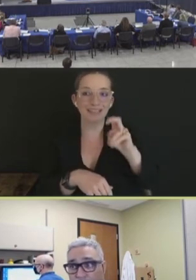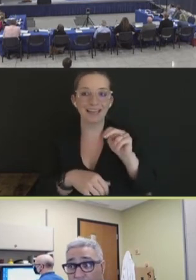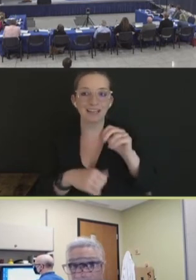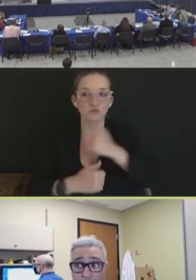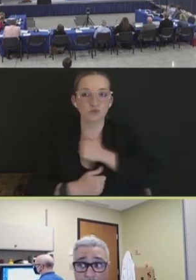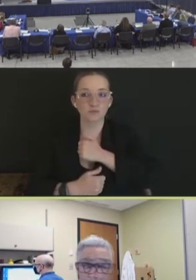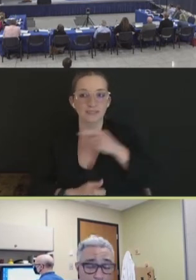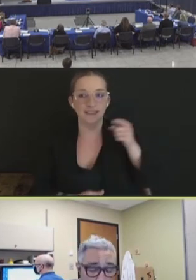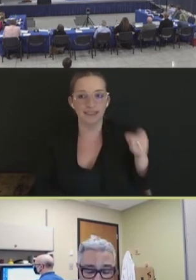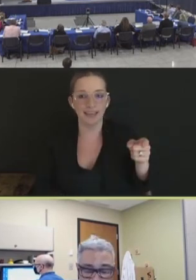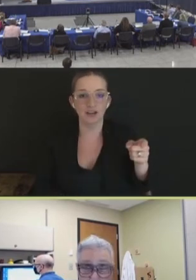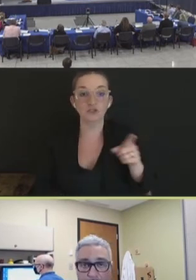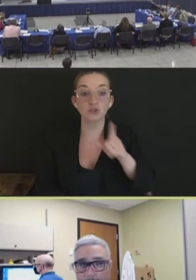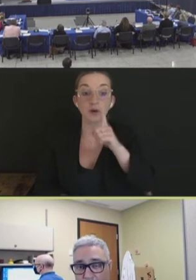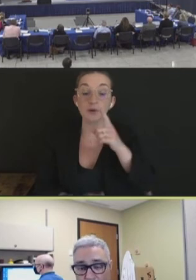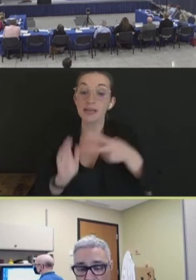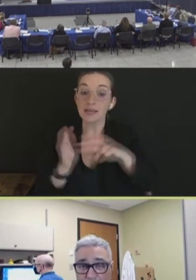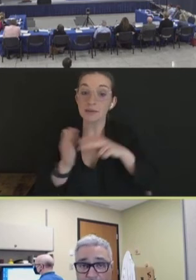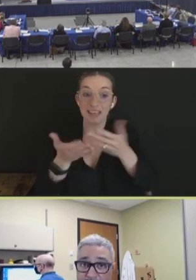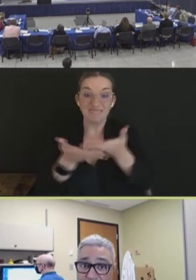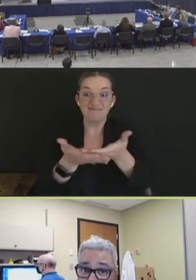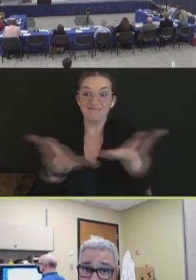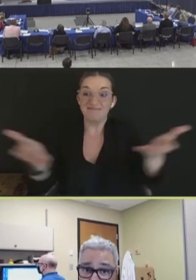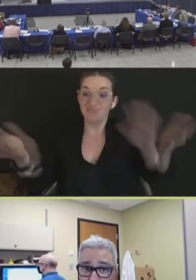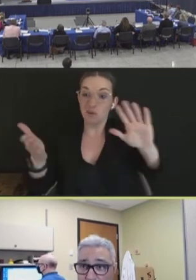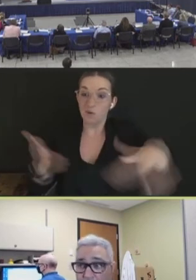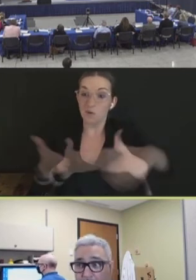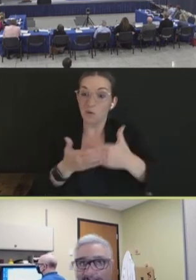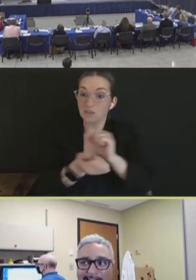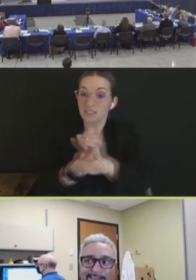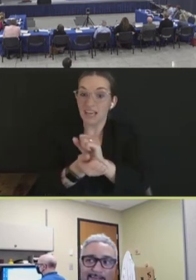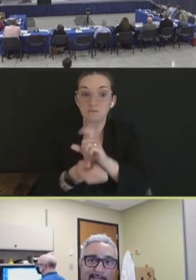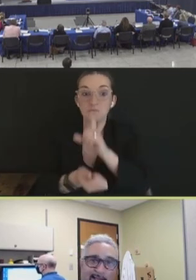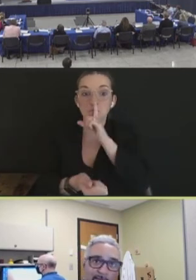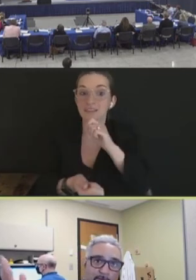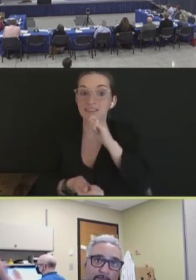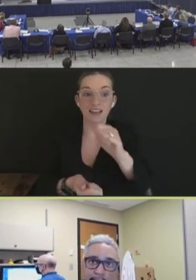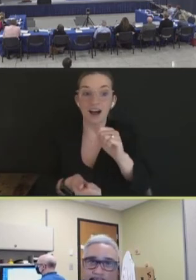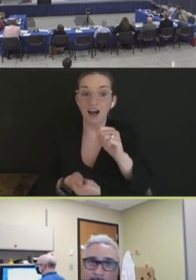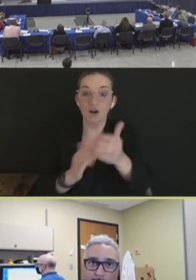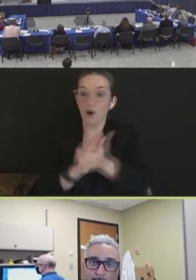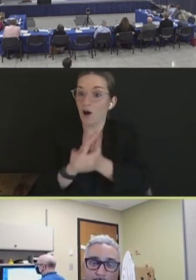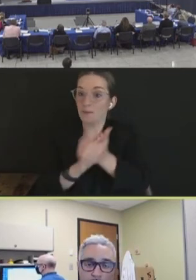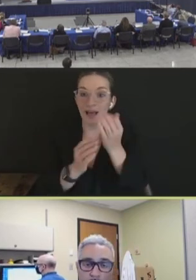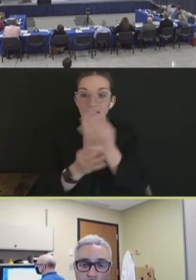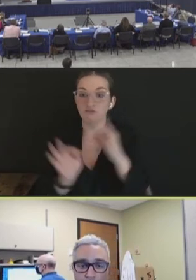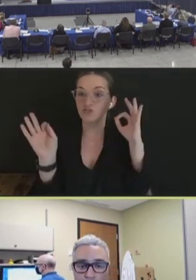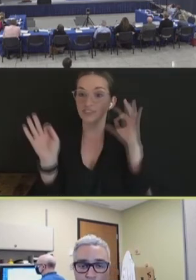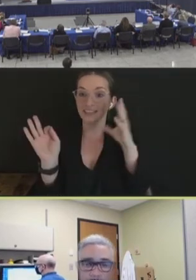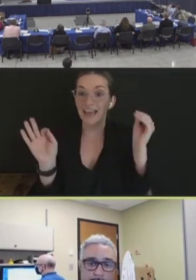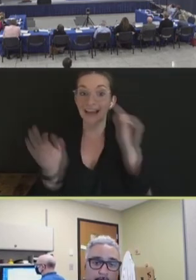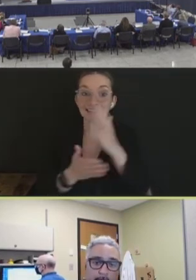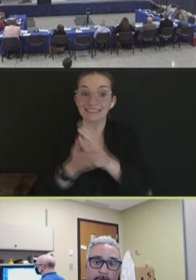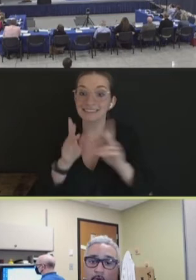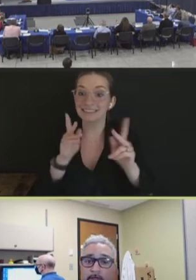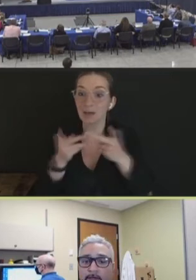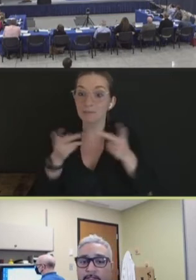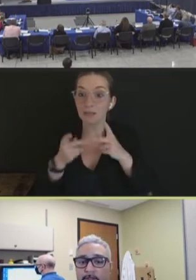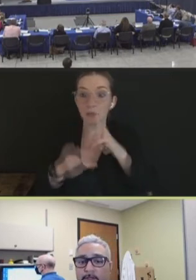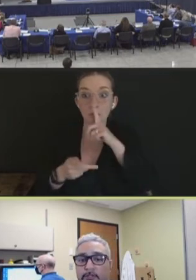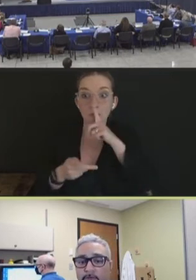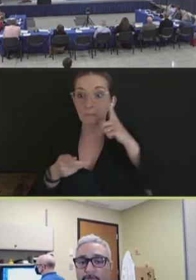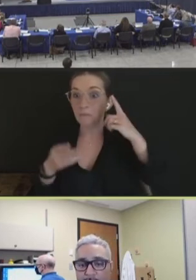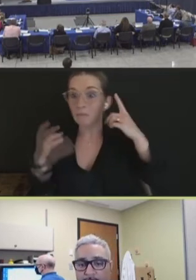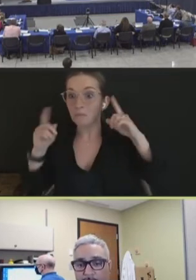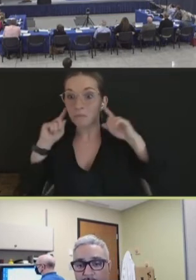and not necessarily did everybody even hear about this. And at that time, Texas was pretty rural and remote. And so it wasn't